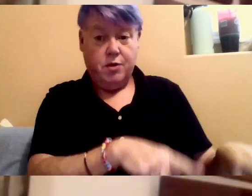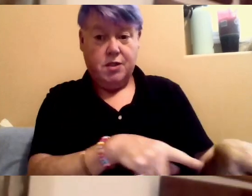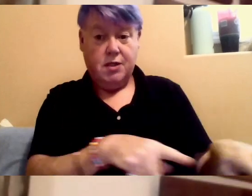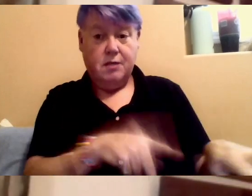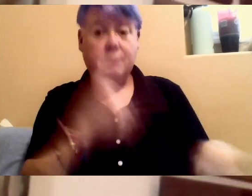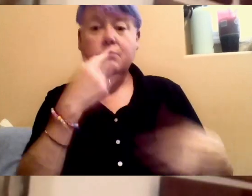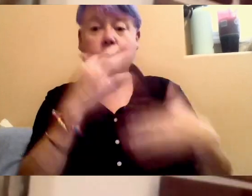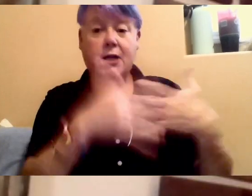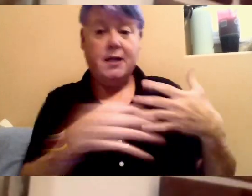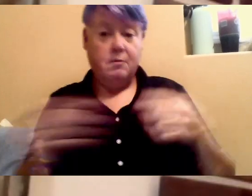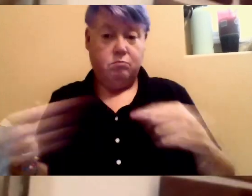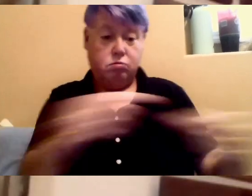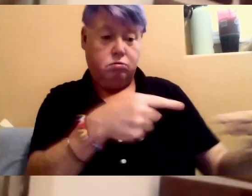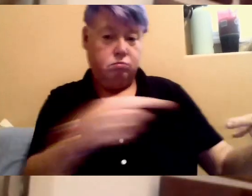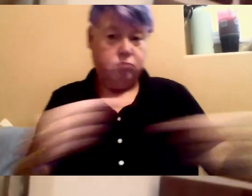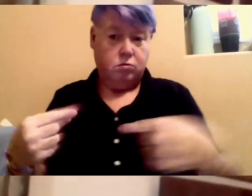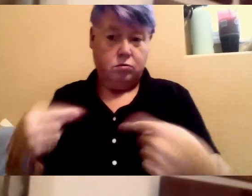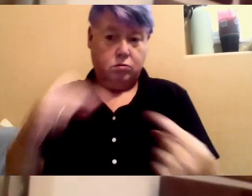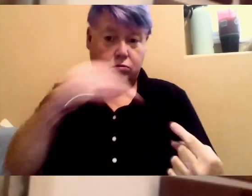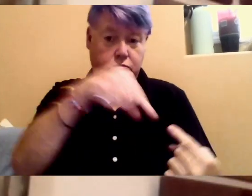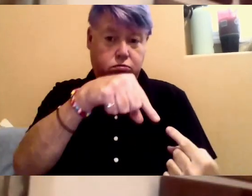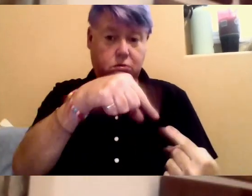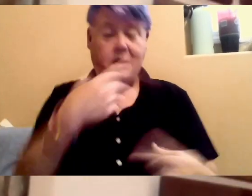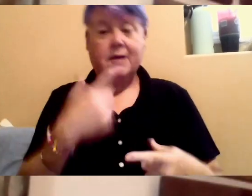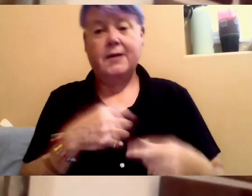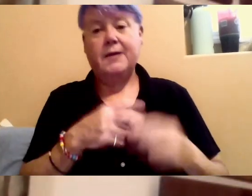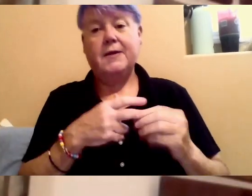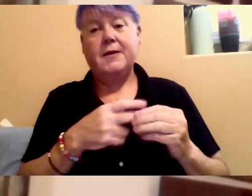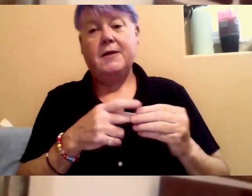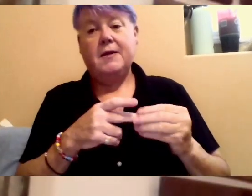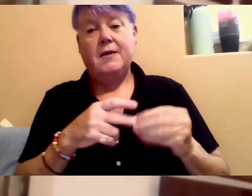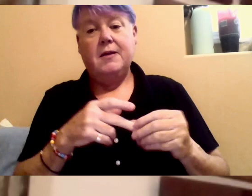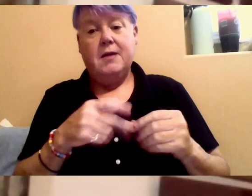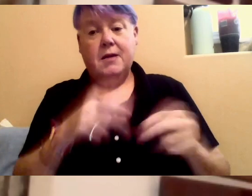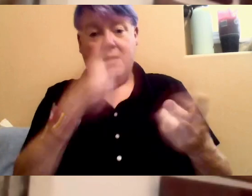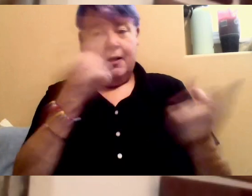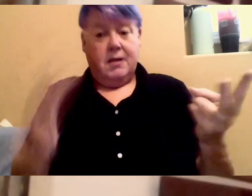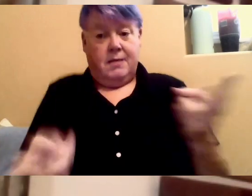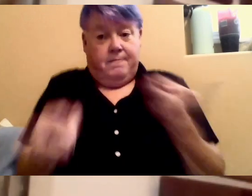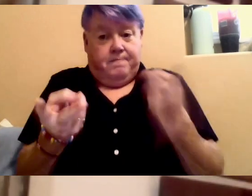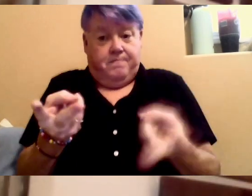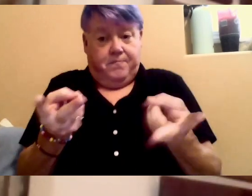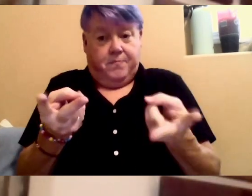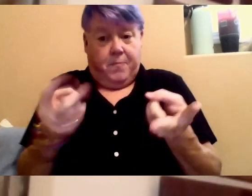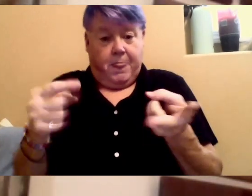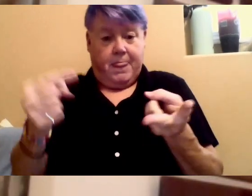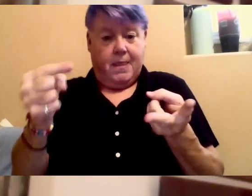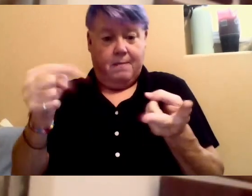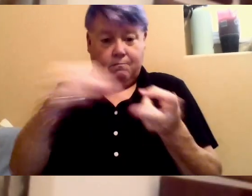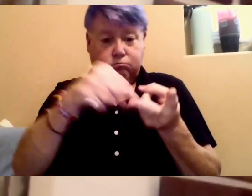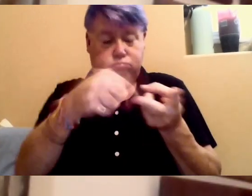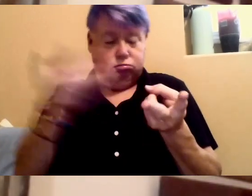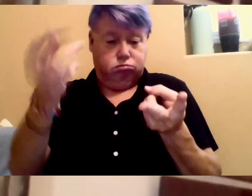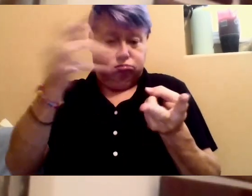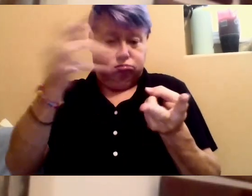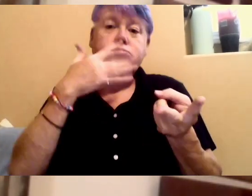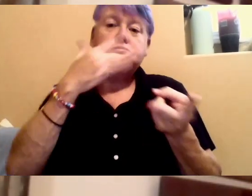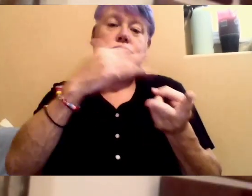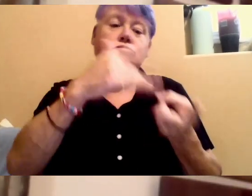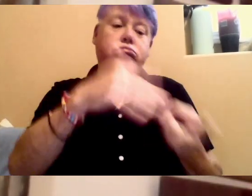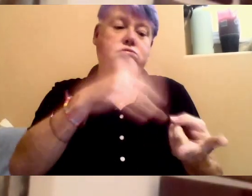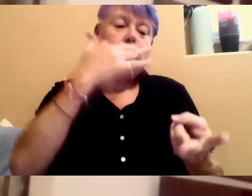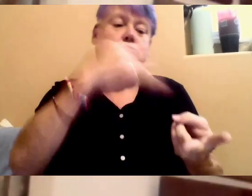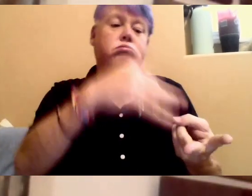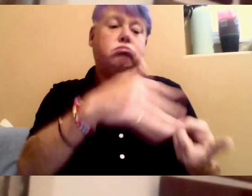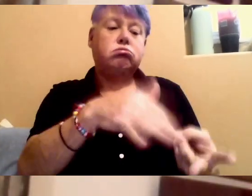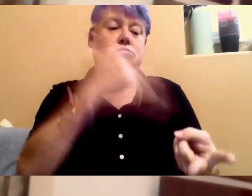guy. You'd have whoever was handy lie down beside him, and you'd stick a needle in both arms